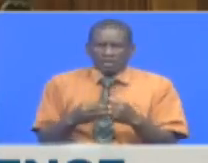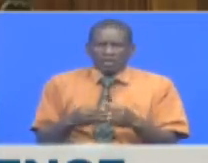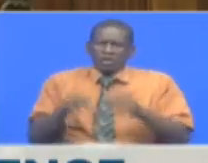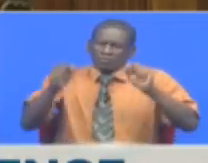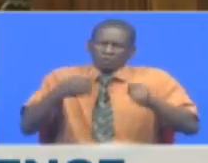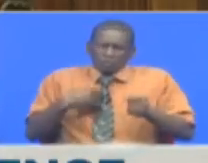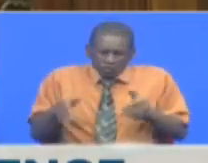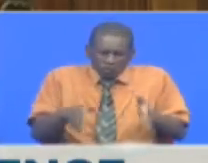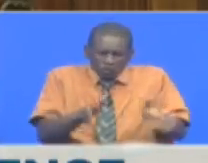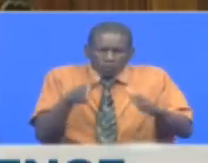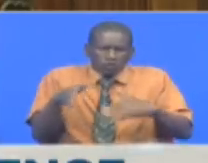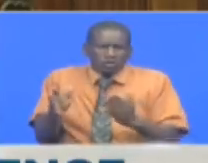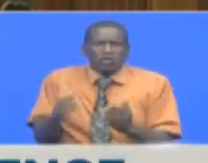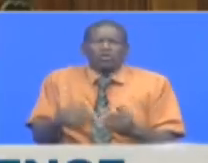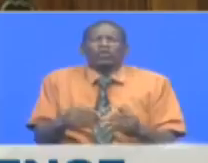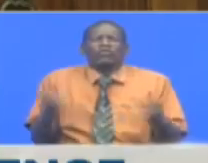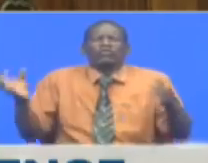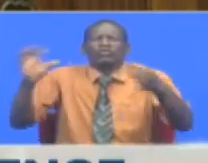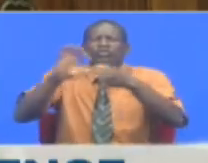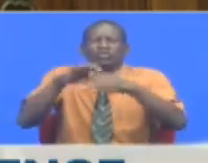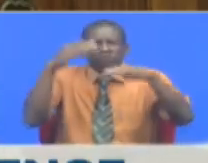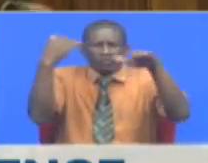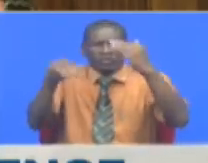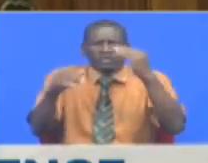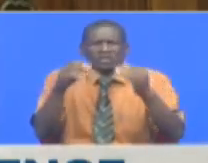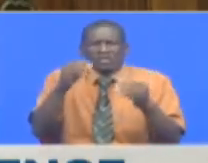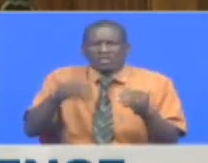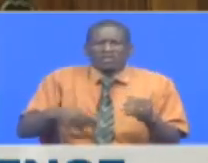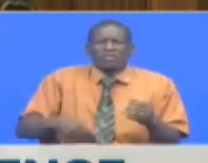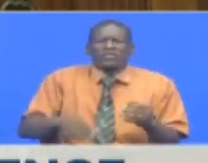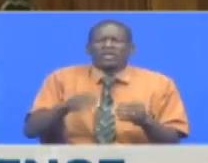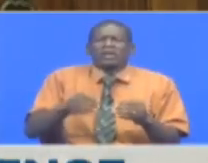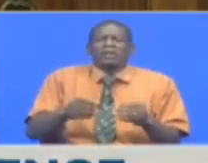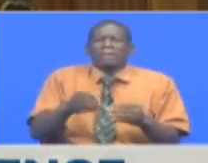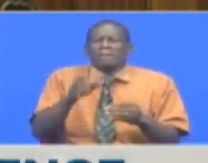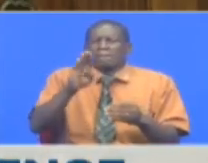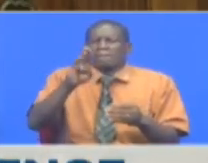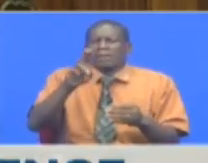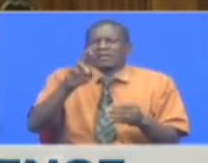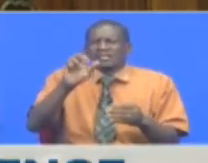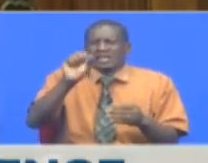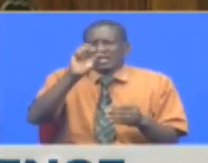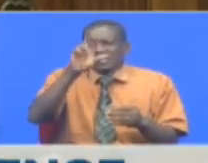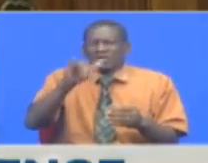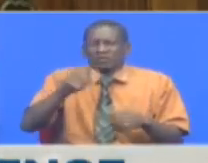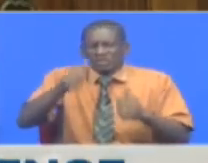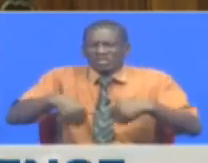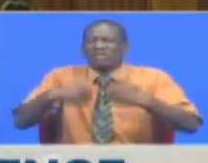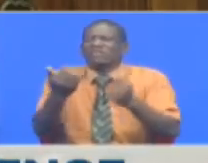opportunity ever of going to university if the highest bursary he can ever receive is 5,000 shillings?